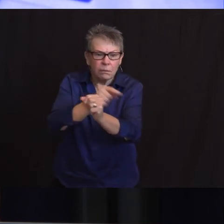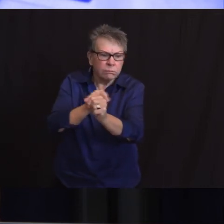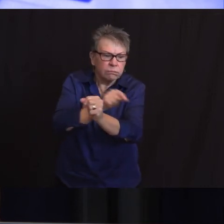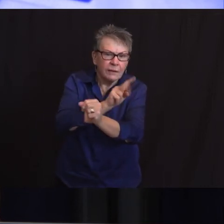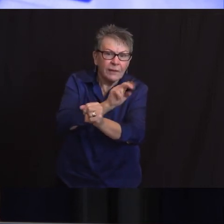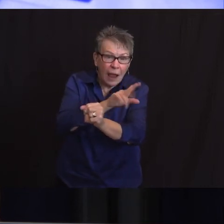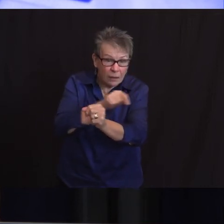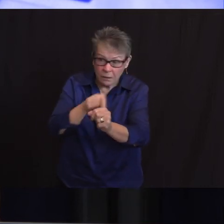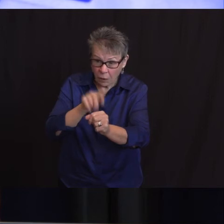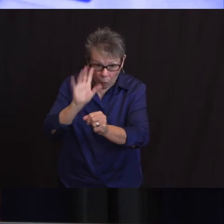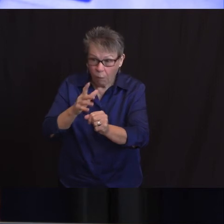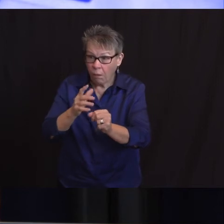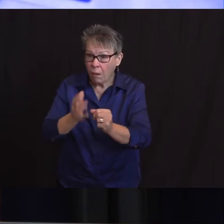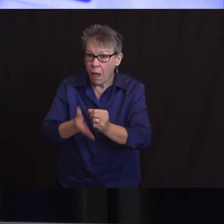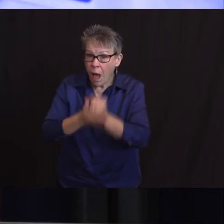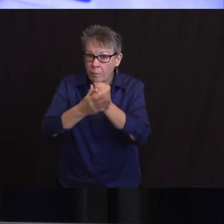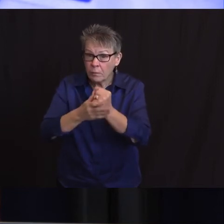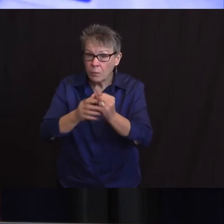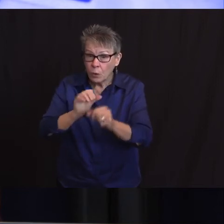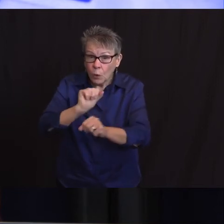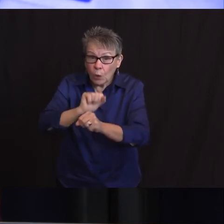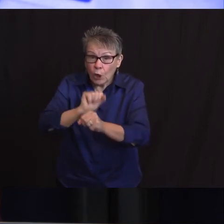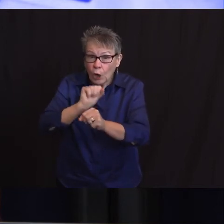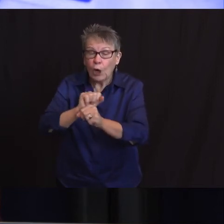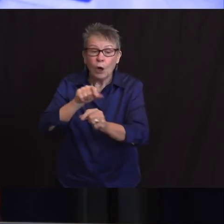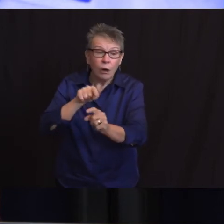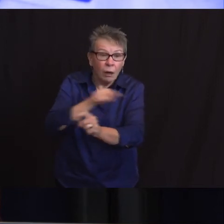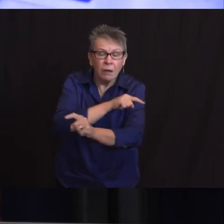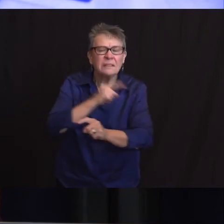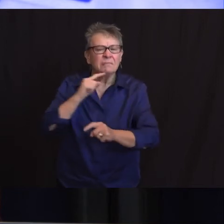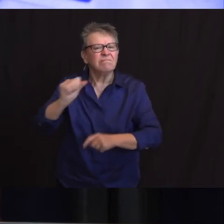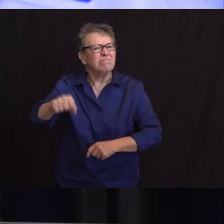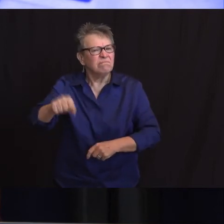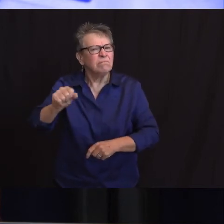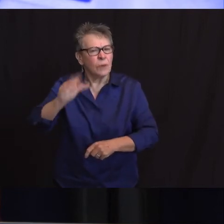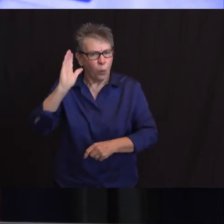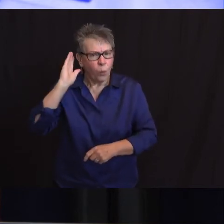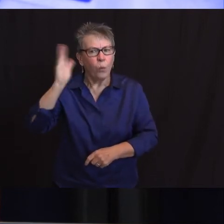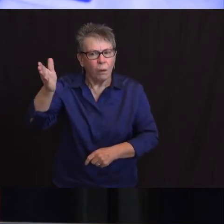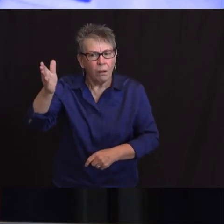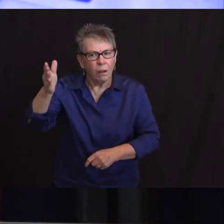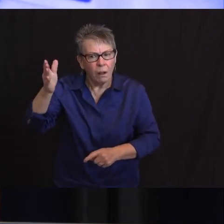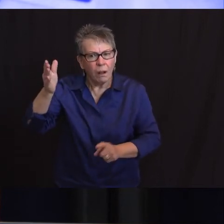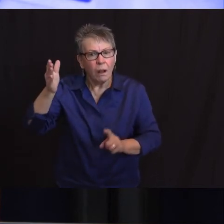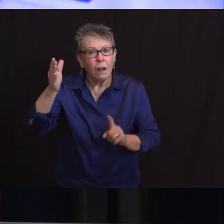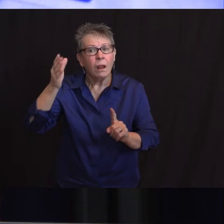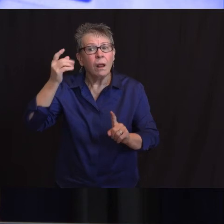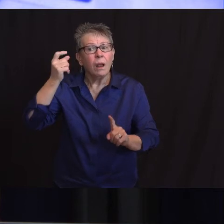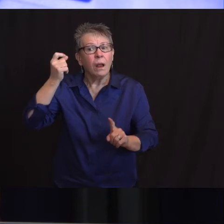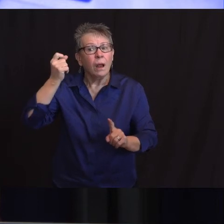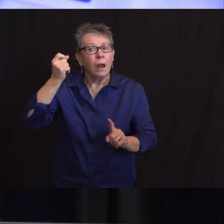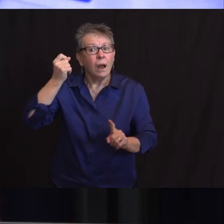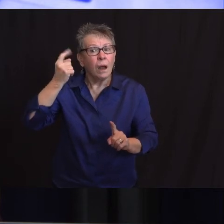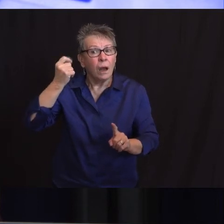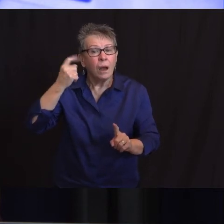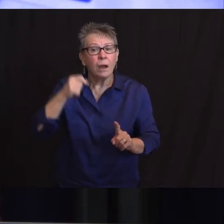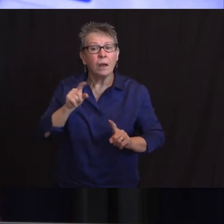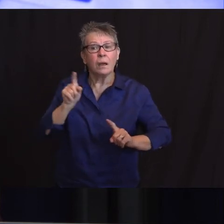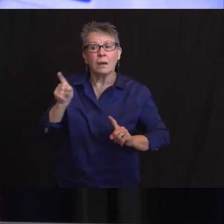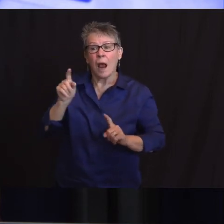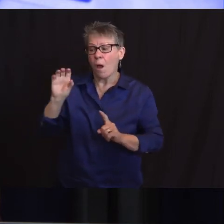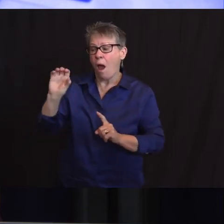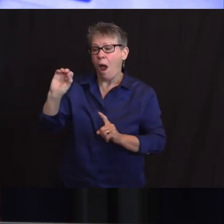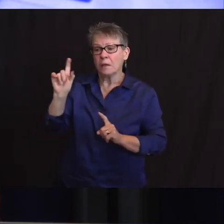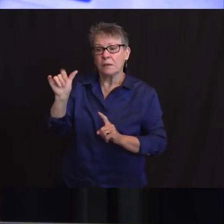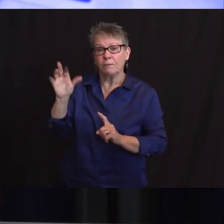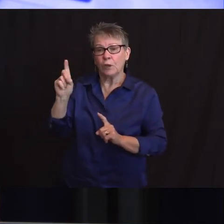death. However, Oxford University said over the weekend that early data from a small study suggested